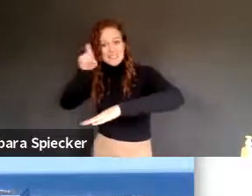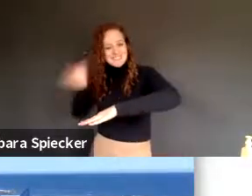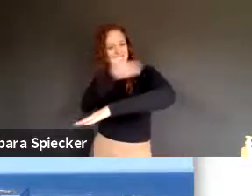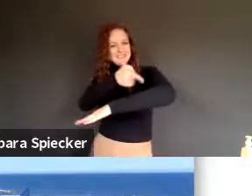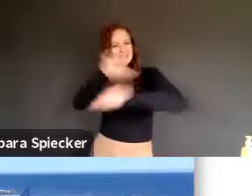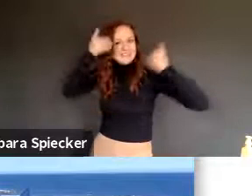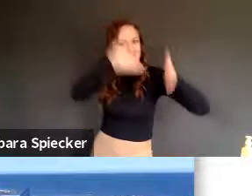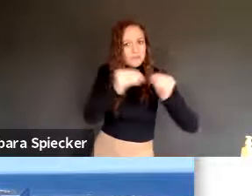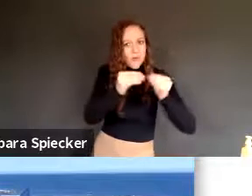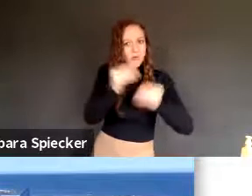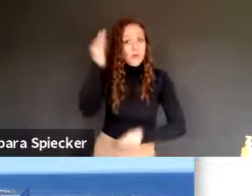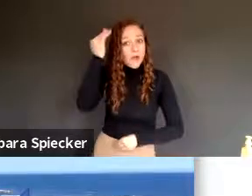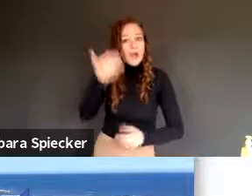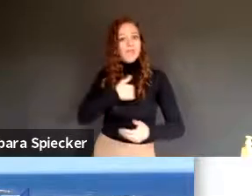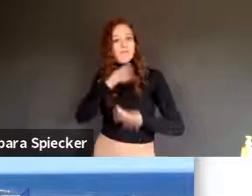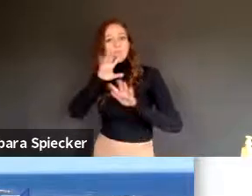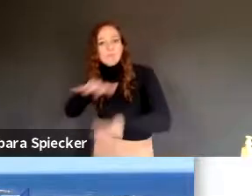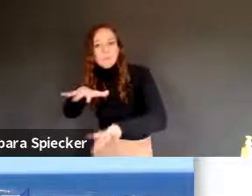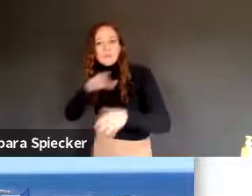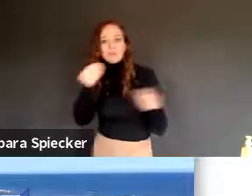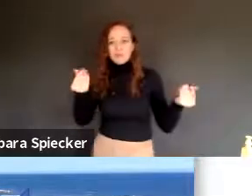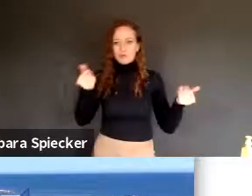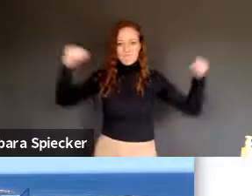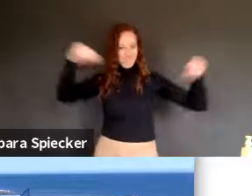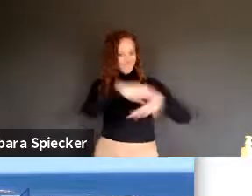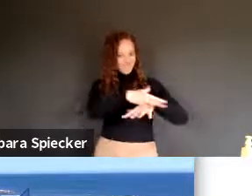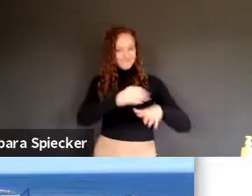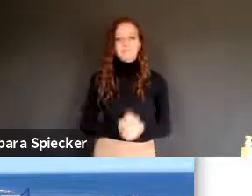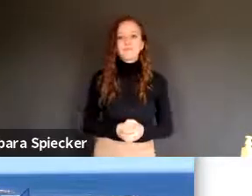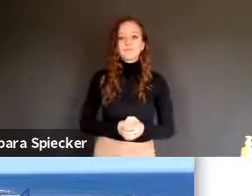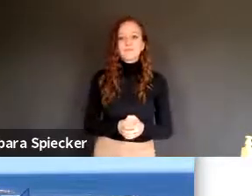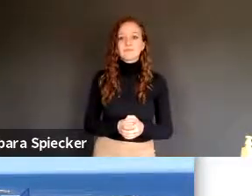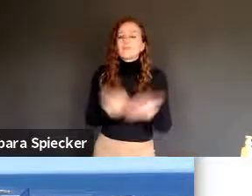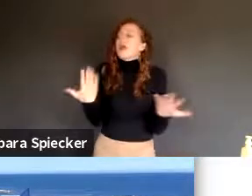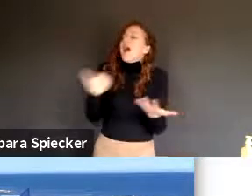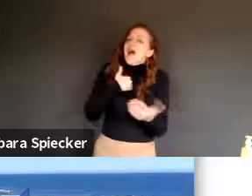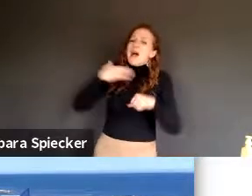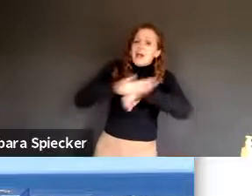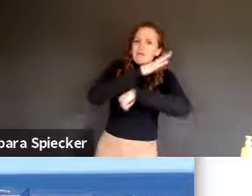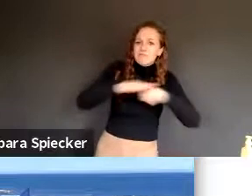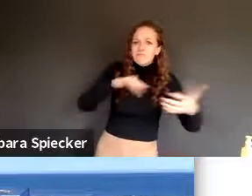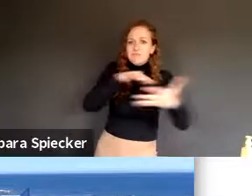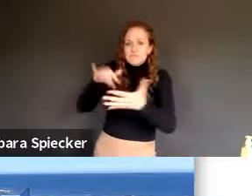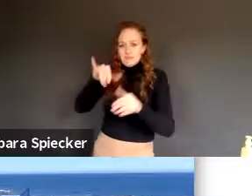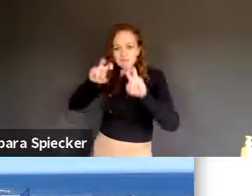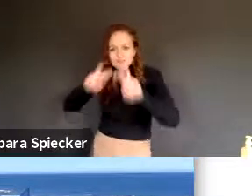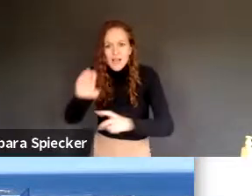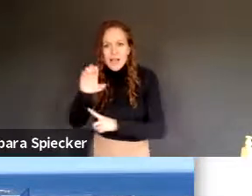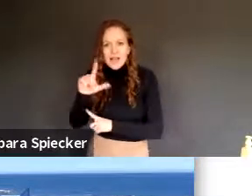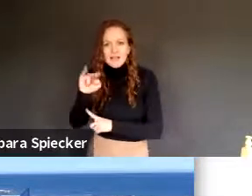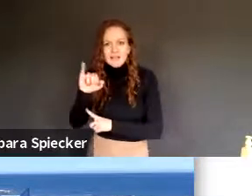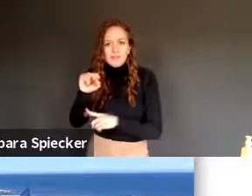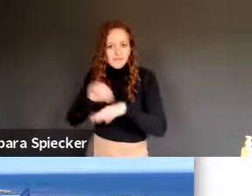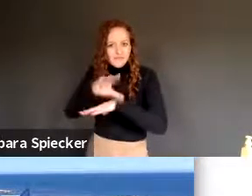And as I said before in my introduction, kelps residing in the rocky intertidal are deserving of more attention, considering